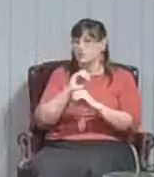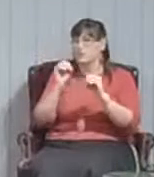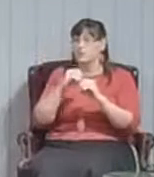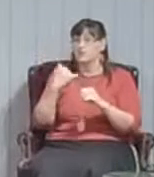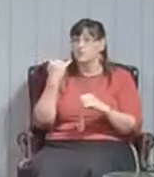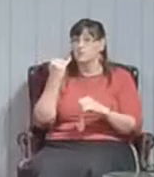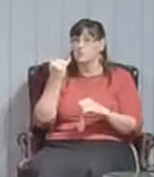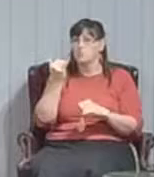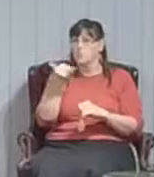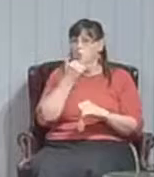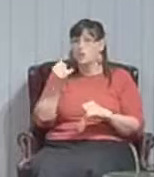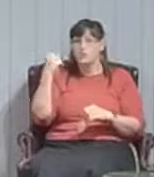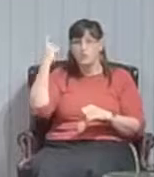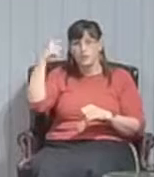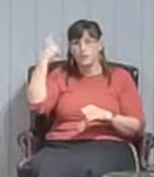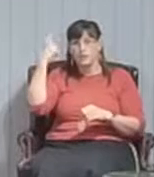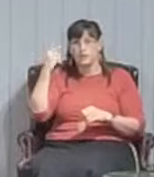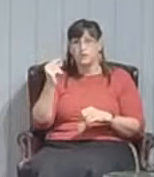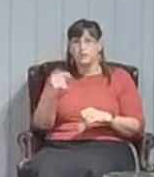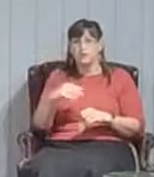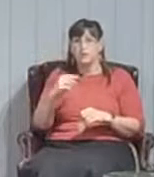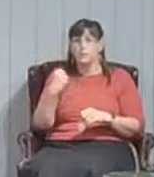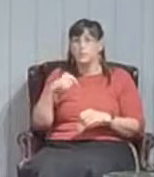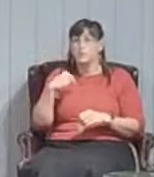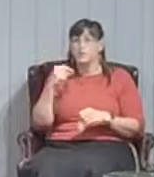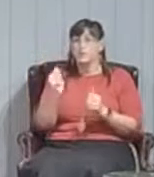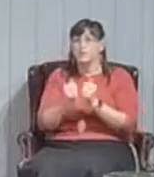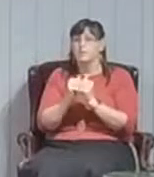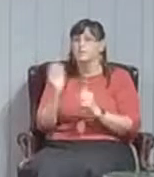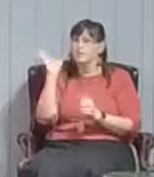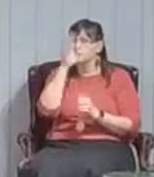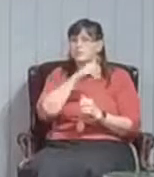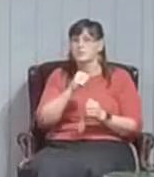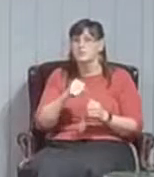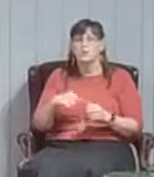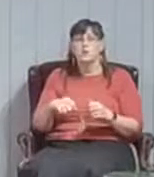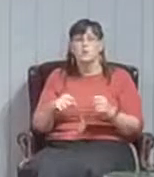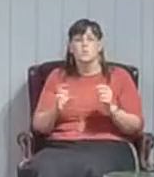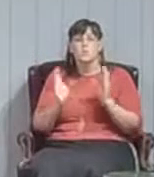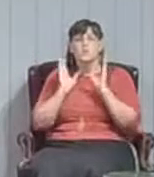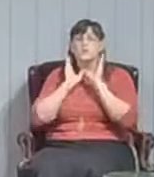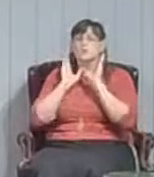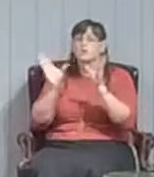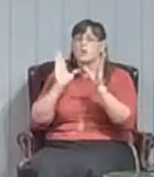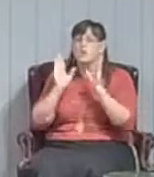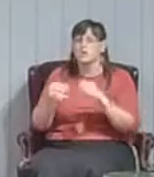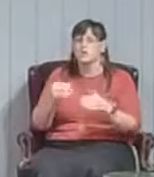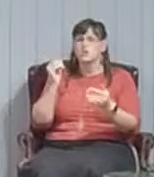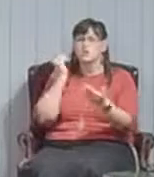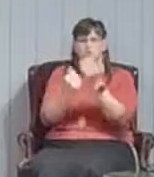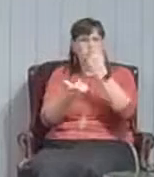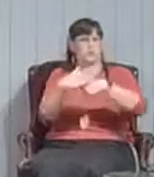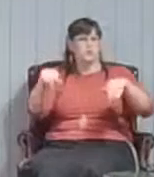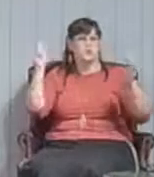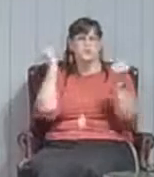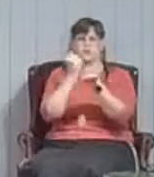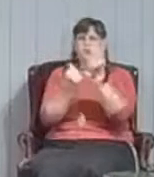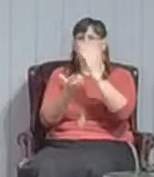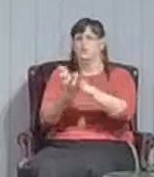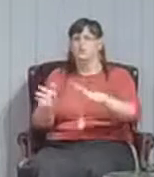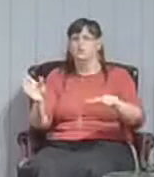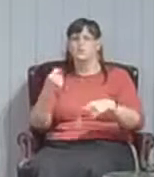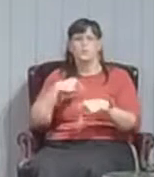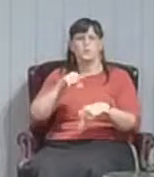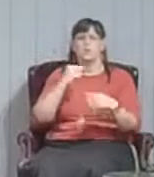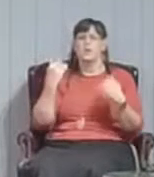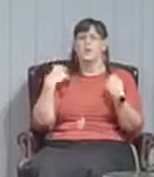that when they're hollering, "Crucify him, crucify him, we have no king but Caesar," some of those folks